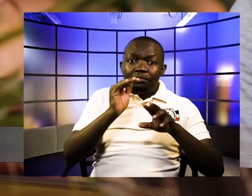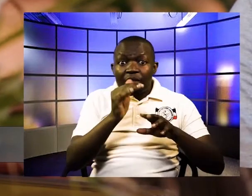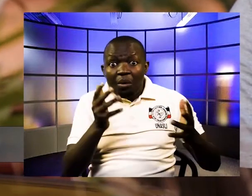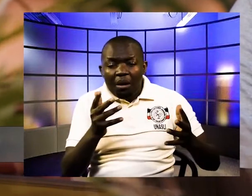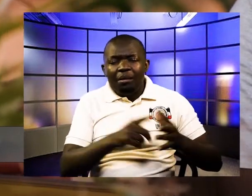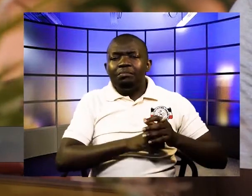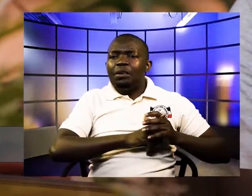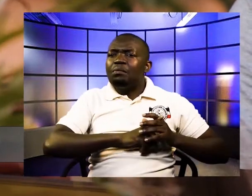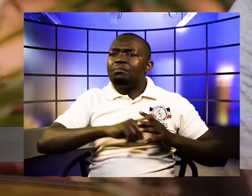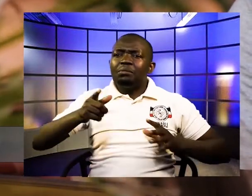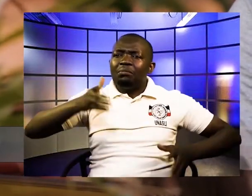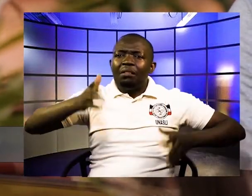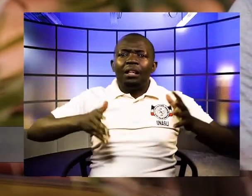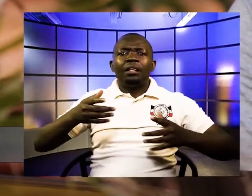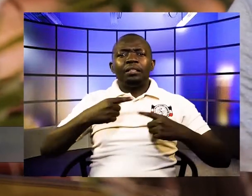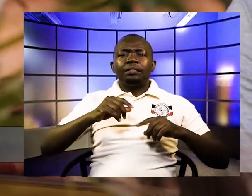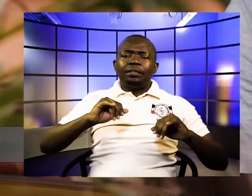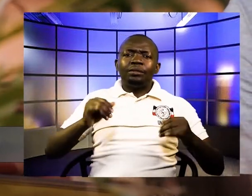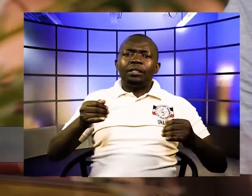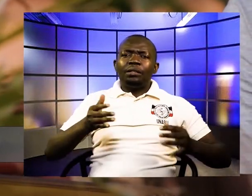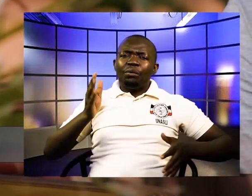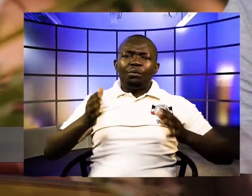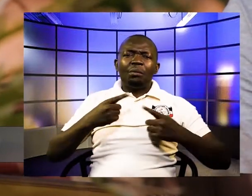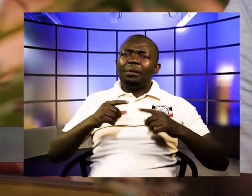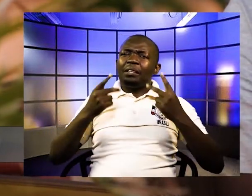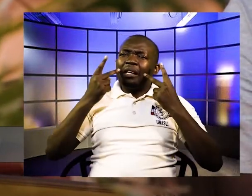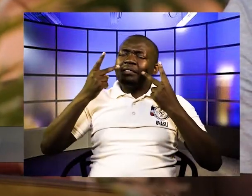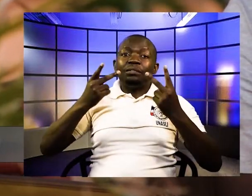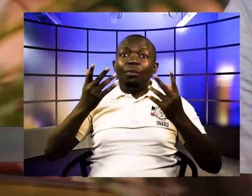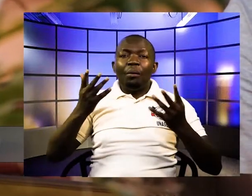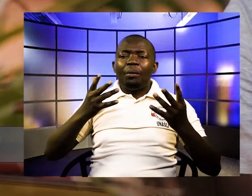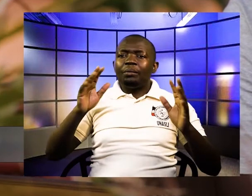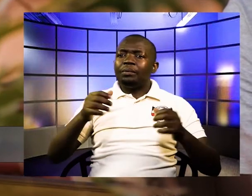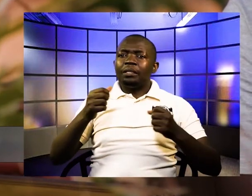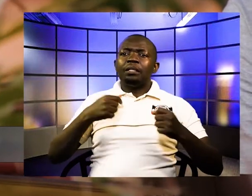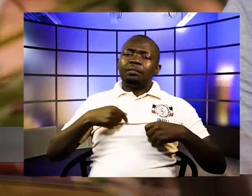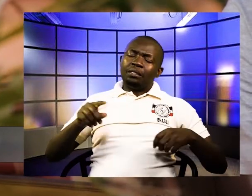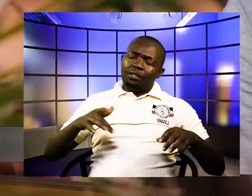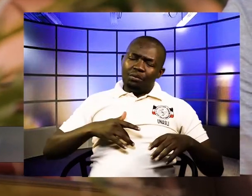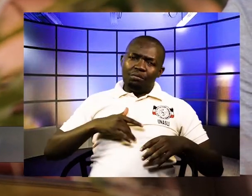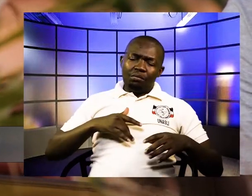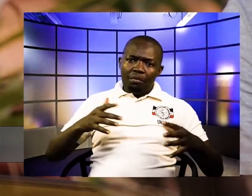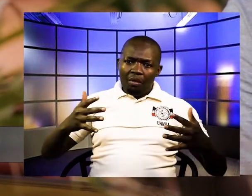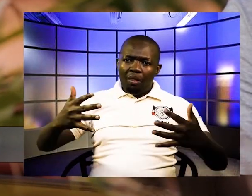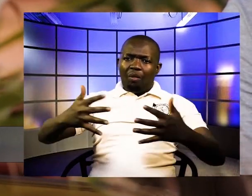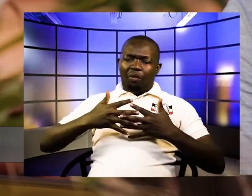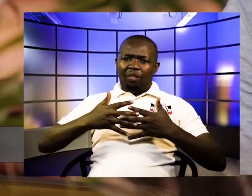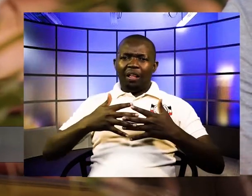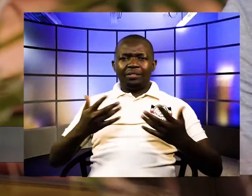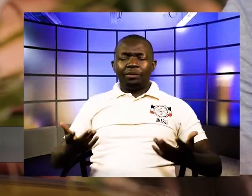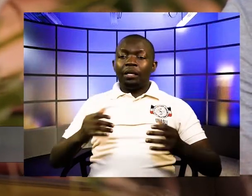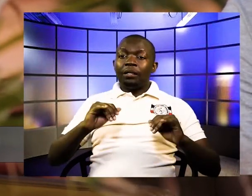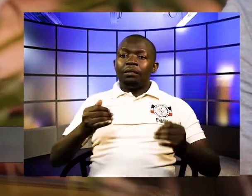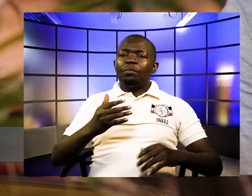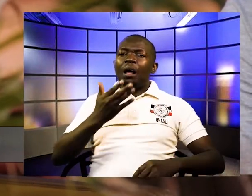Nengezaako okudduka naye nga siraba gye ndaga. Nagenda okuwulira ekisajja kinkutte. Nengezaako